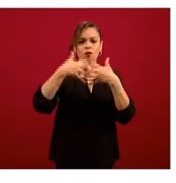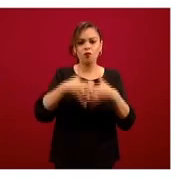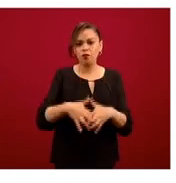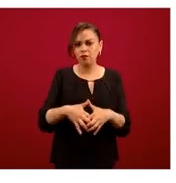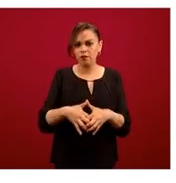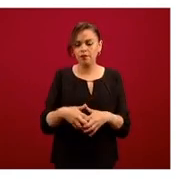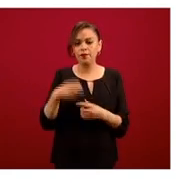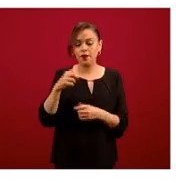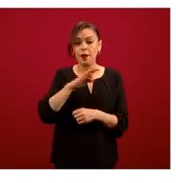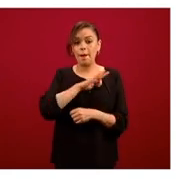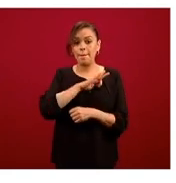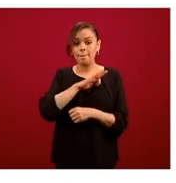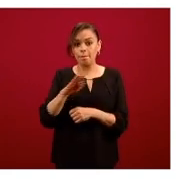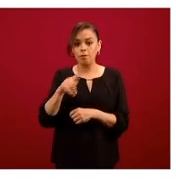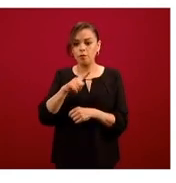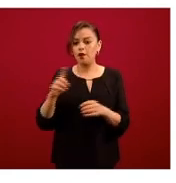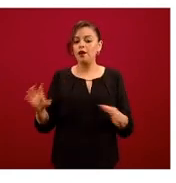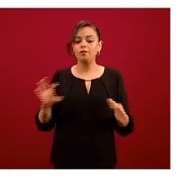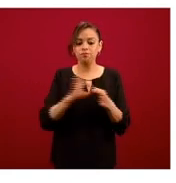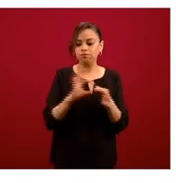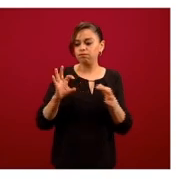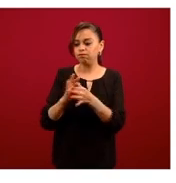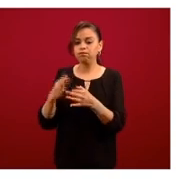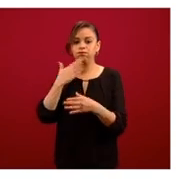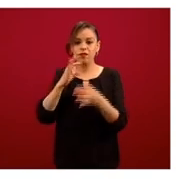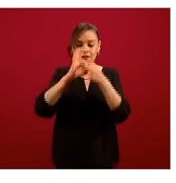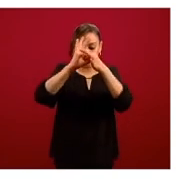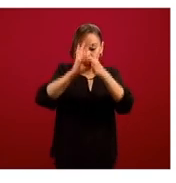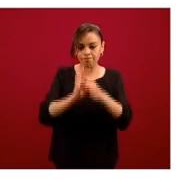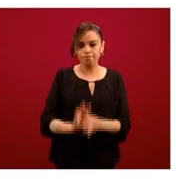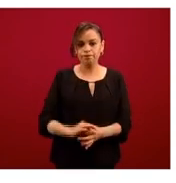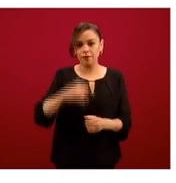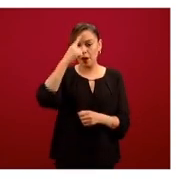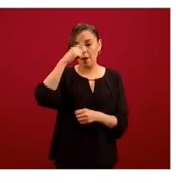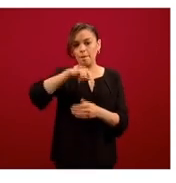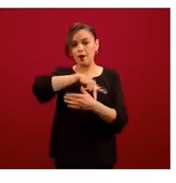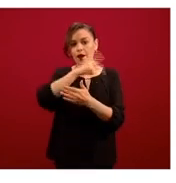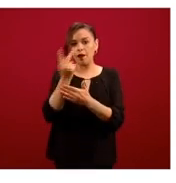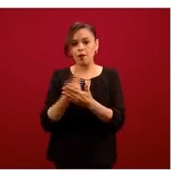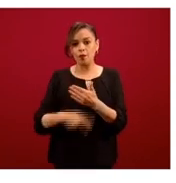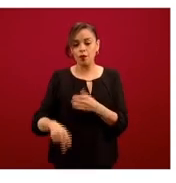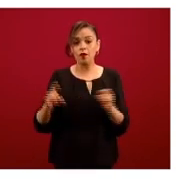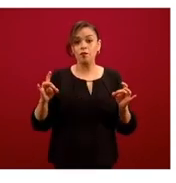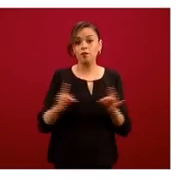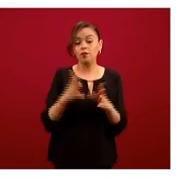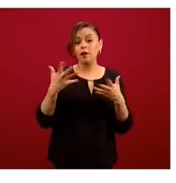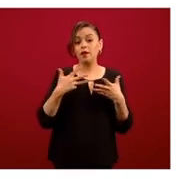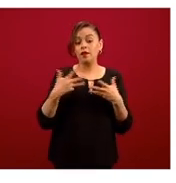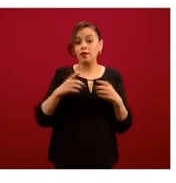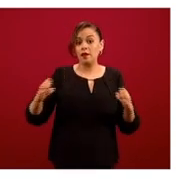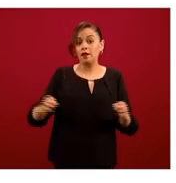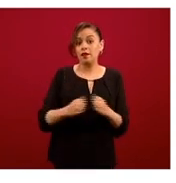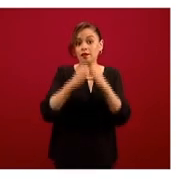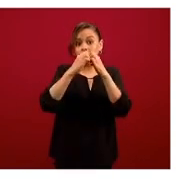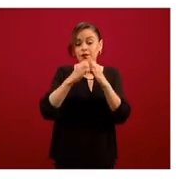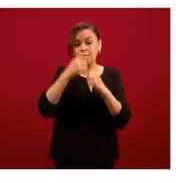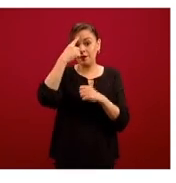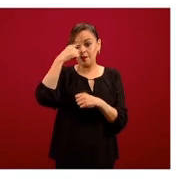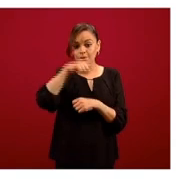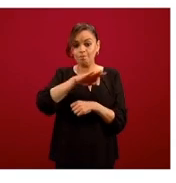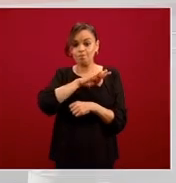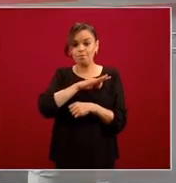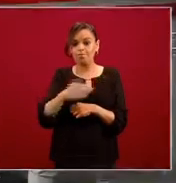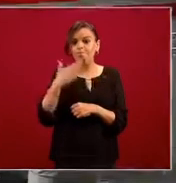some entities, and we will be explaining how the process of articulating this